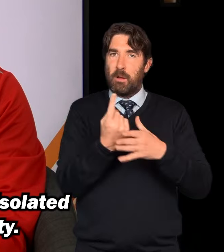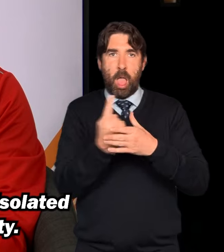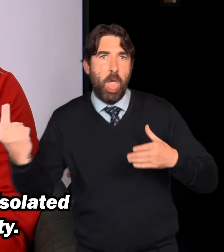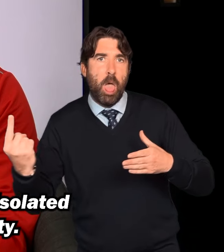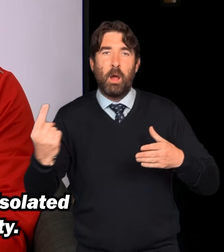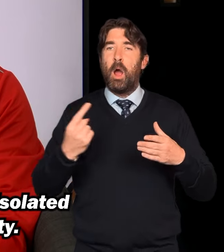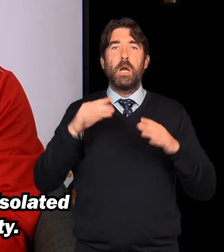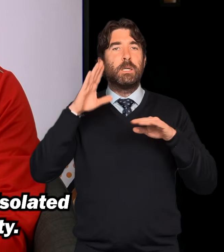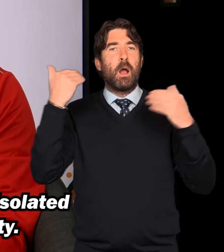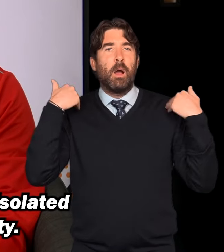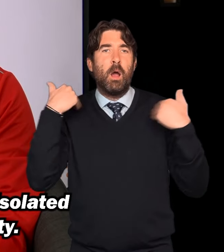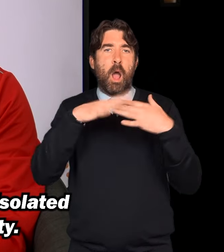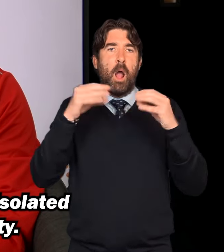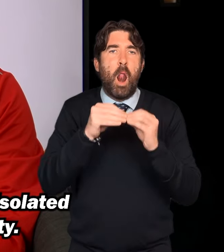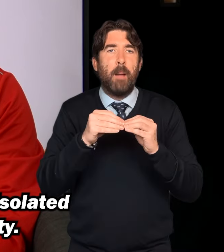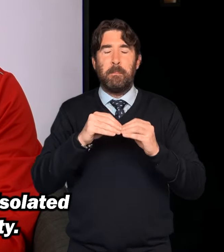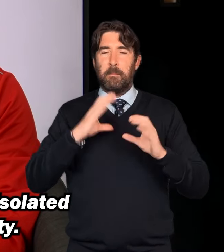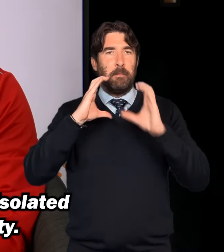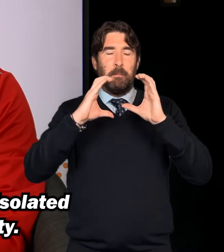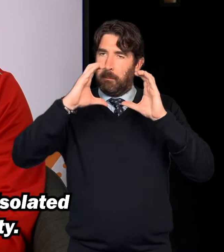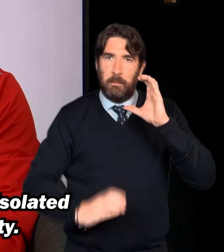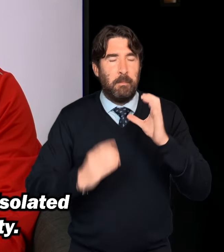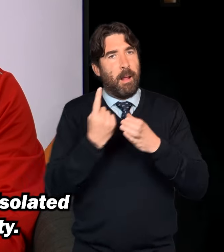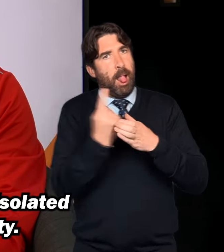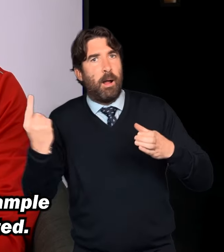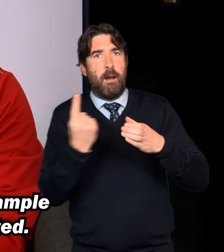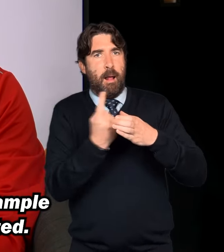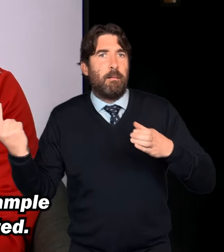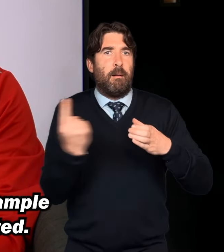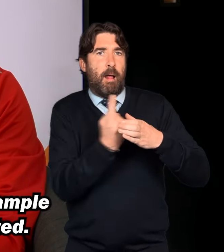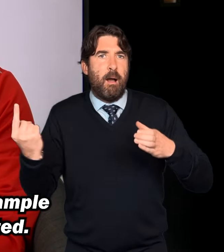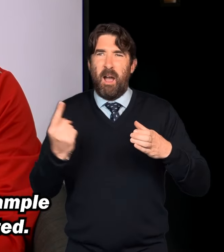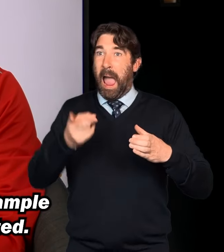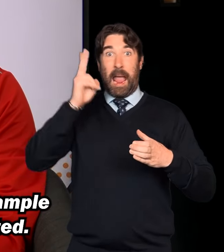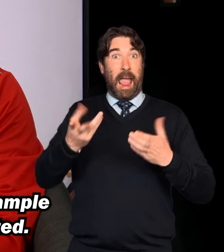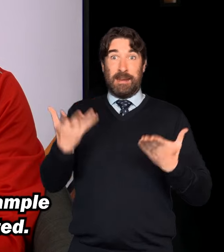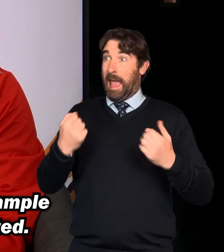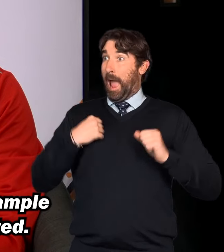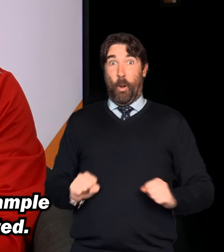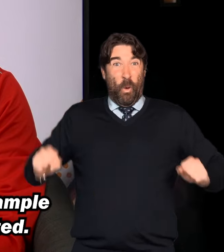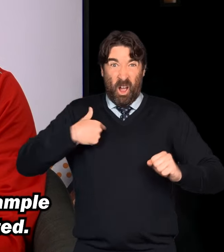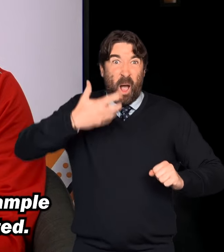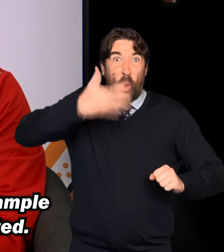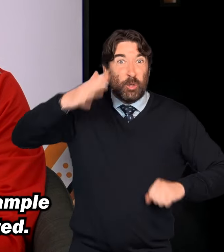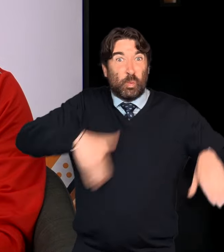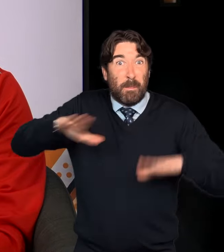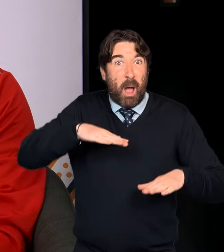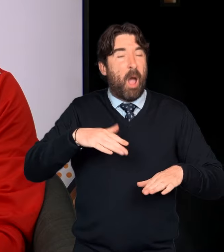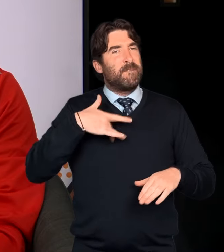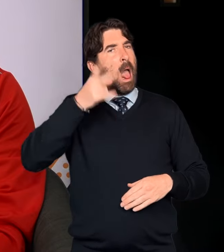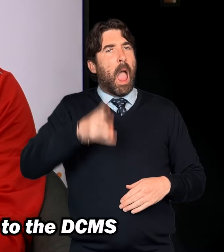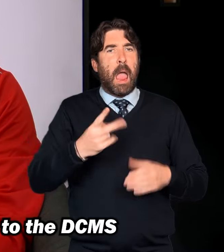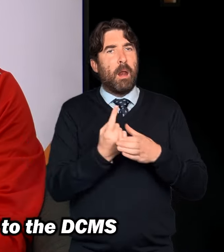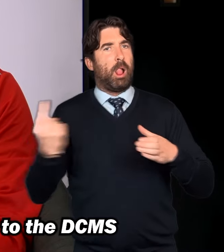up, we're isolated from sports, from society, and this is just another example of how we're being isolated.